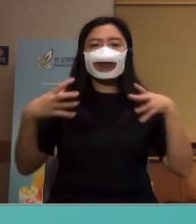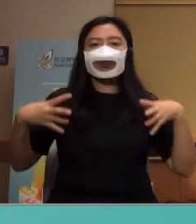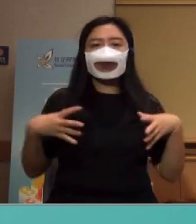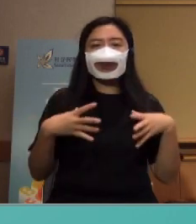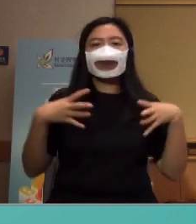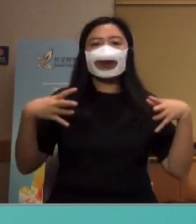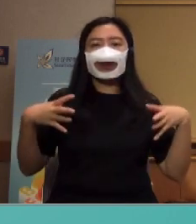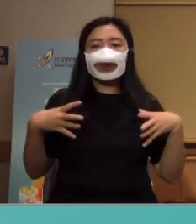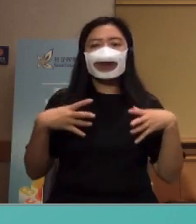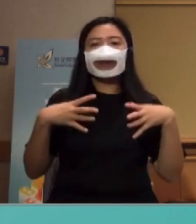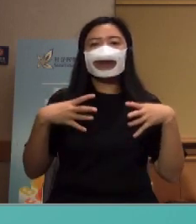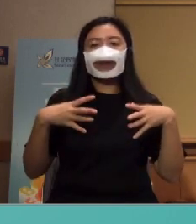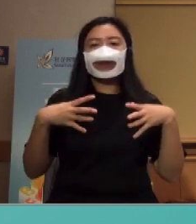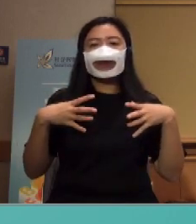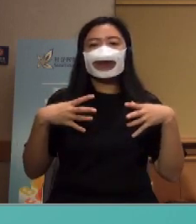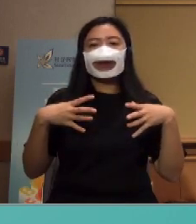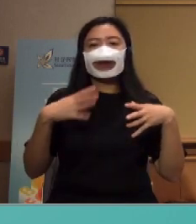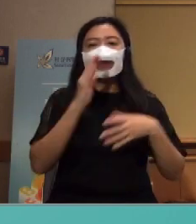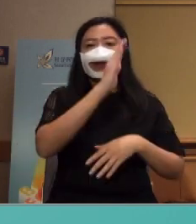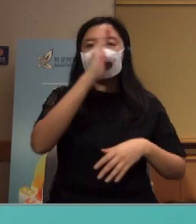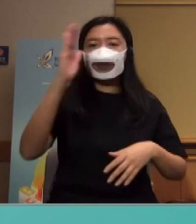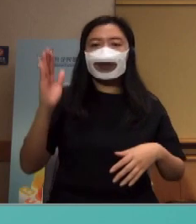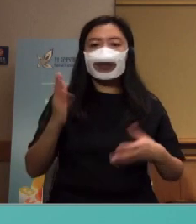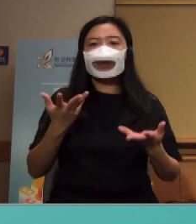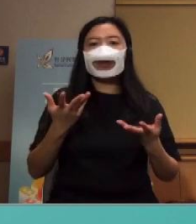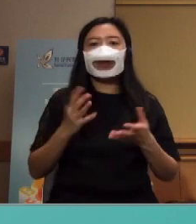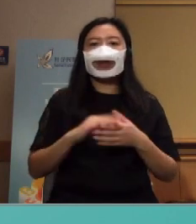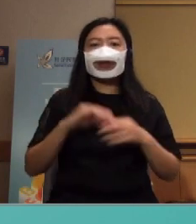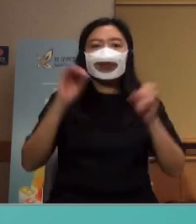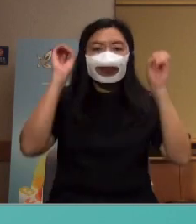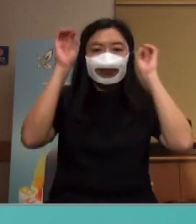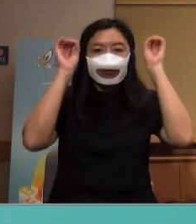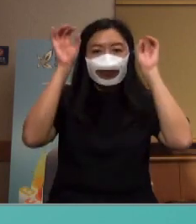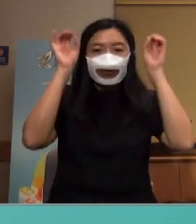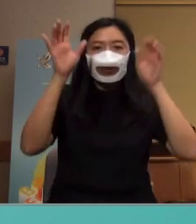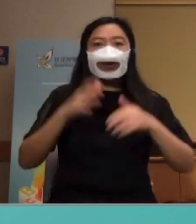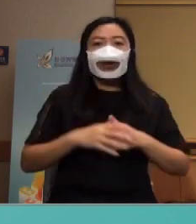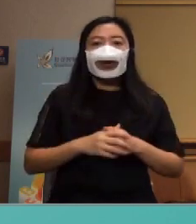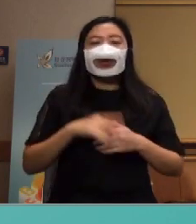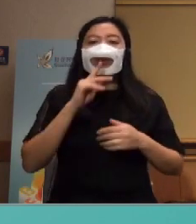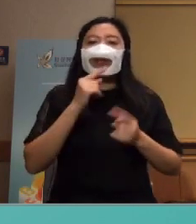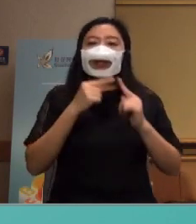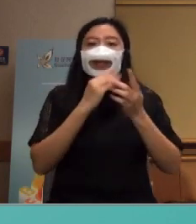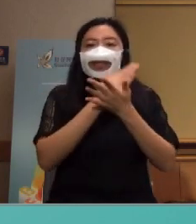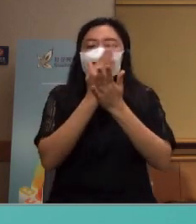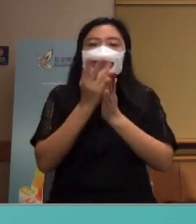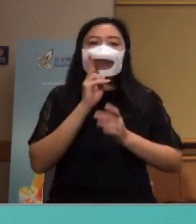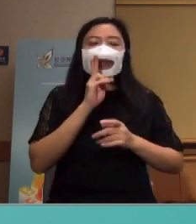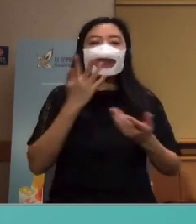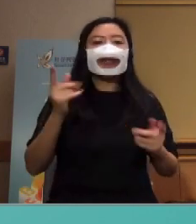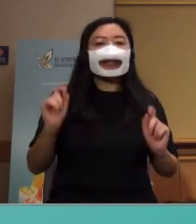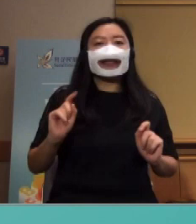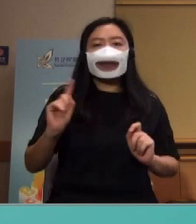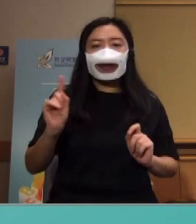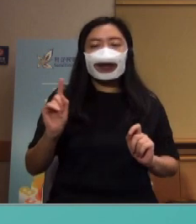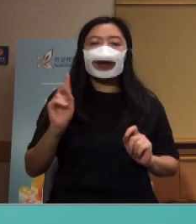differences, normally we may say persons of disability, but use the term people of differences. This is a very,